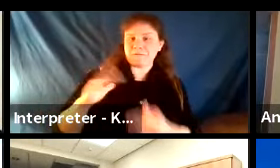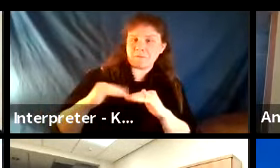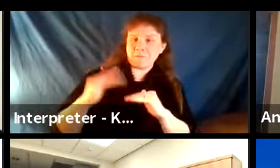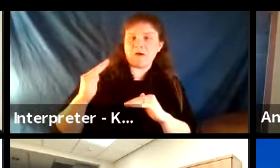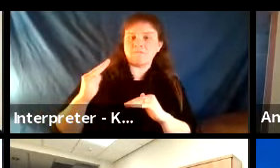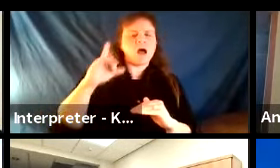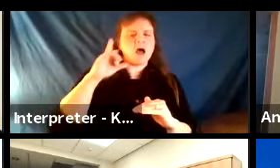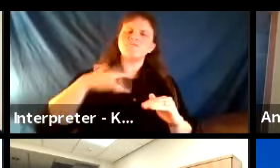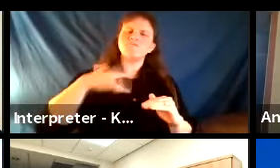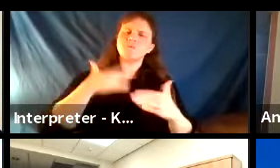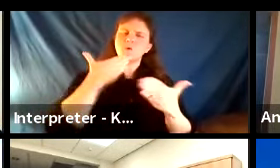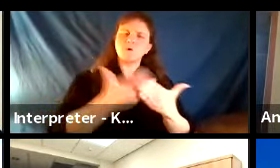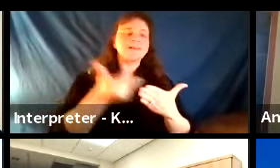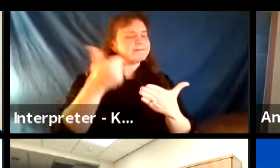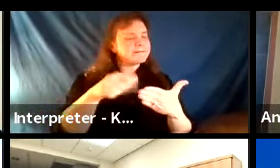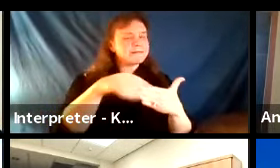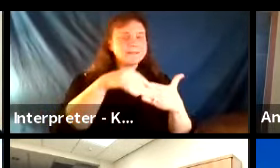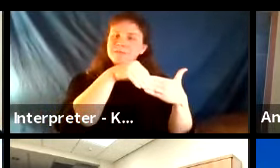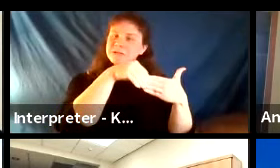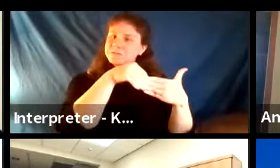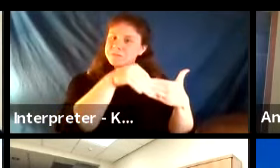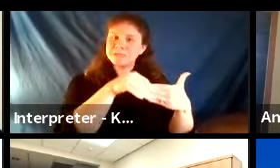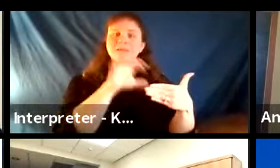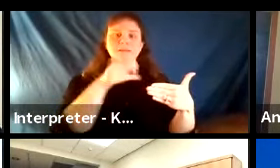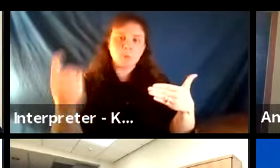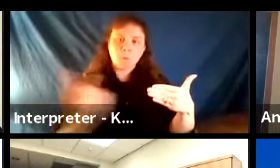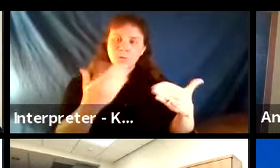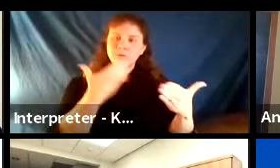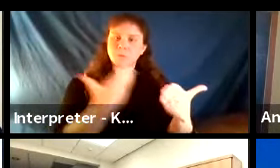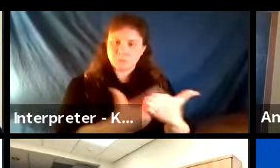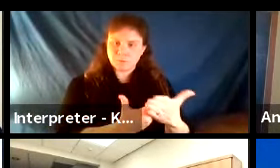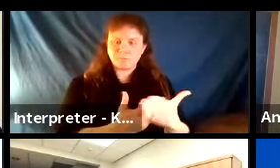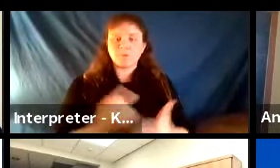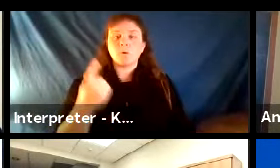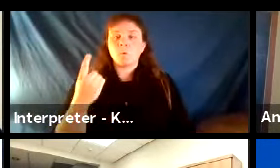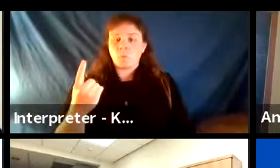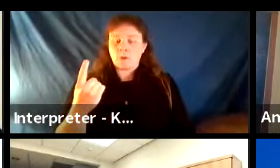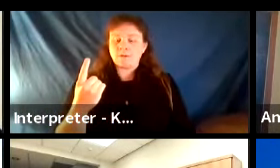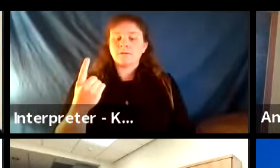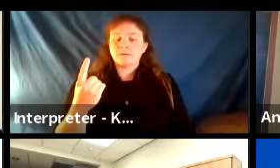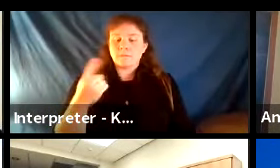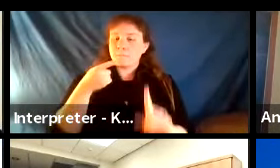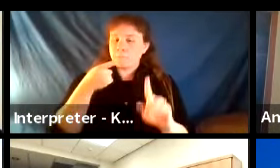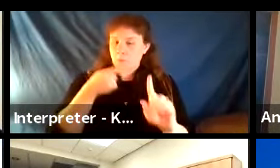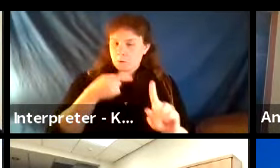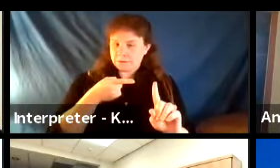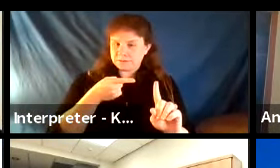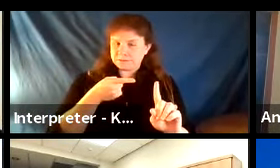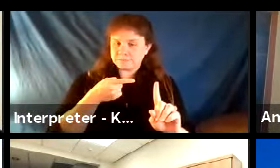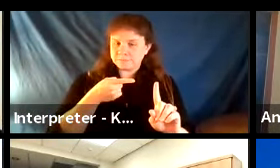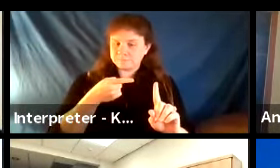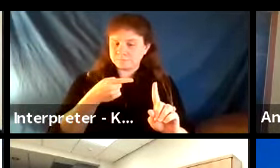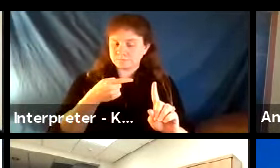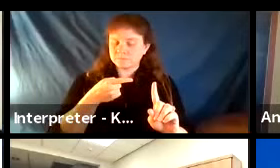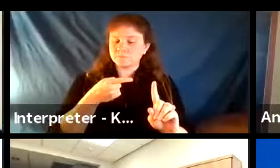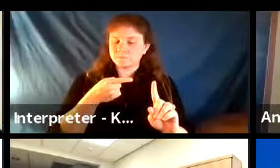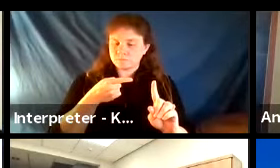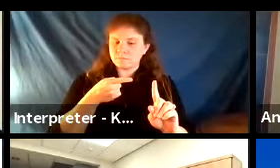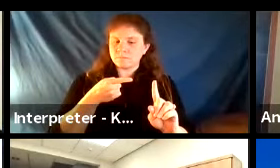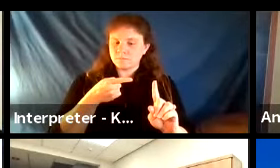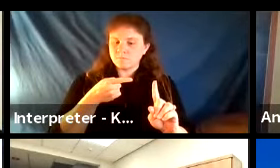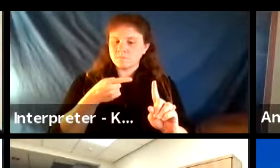Any flexibility is good. I think one of the things I would say is as we move into implementation